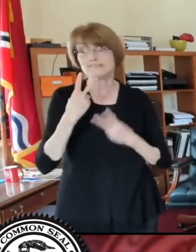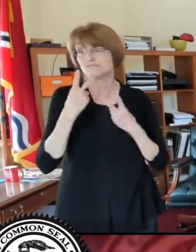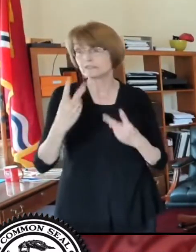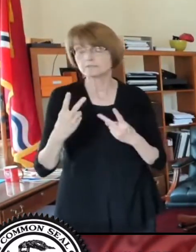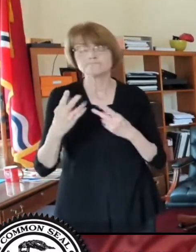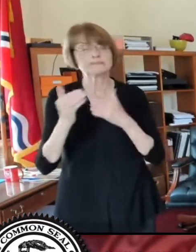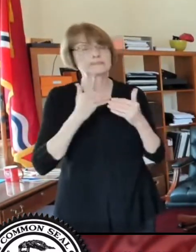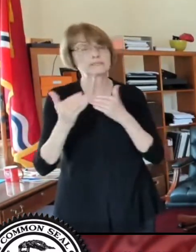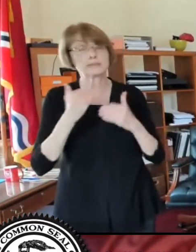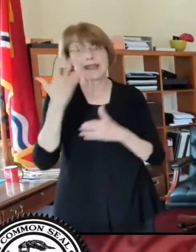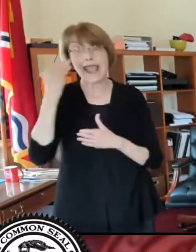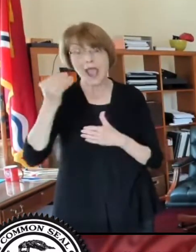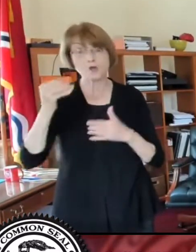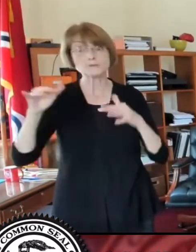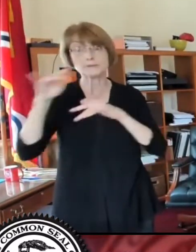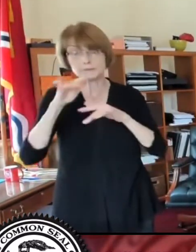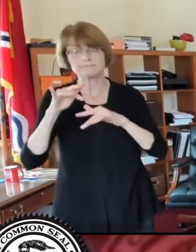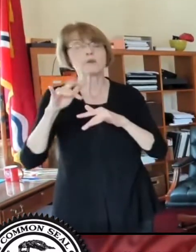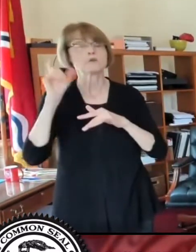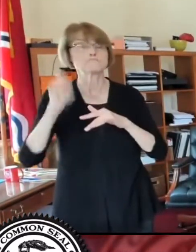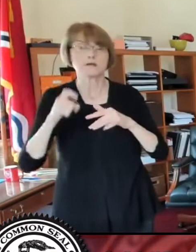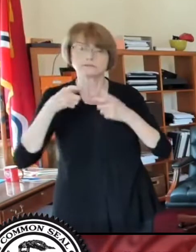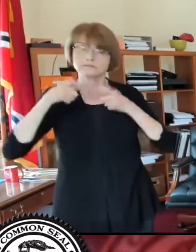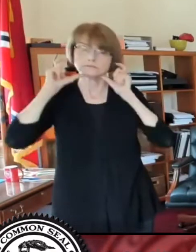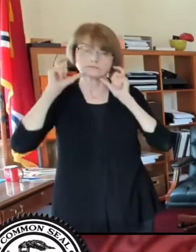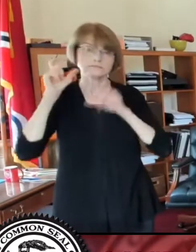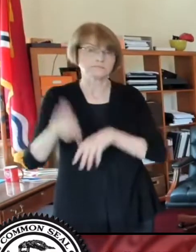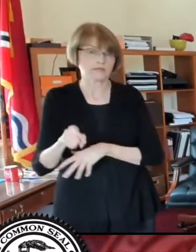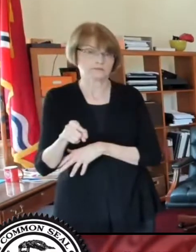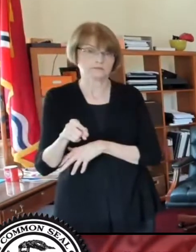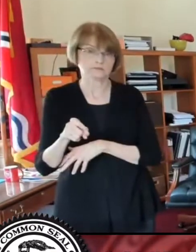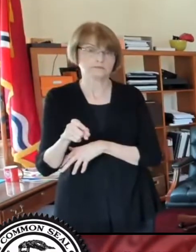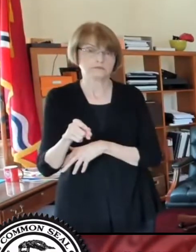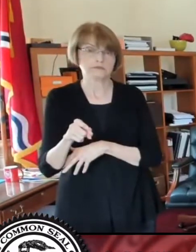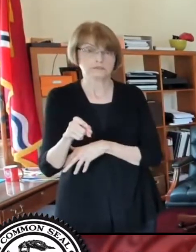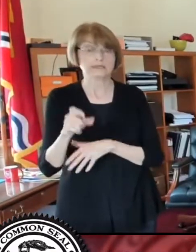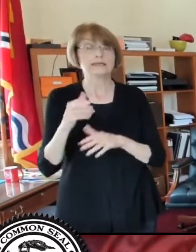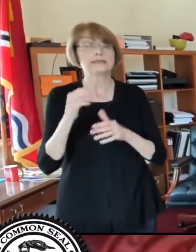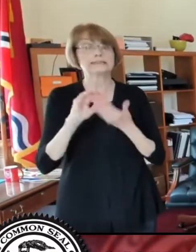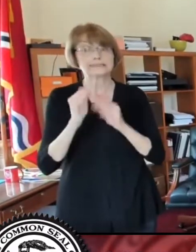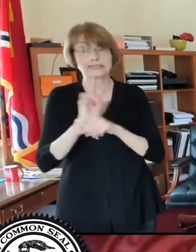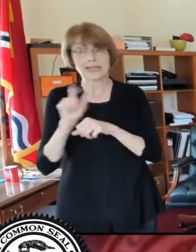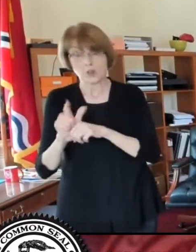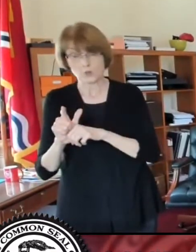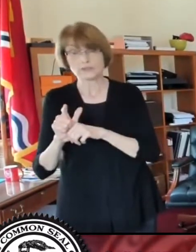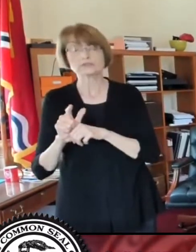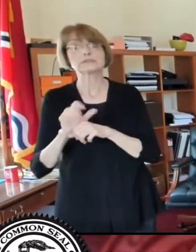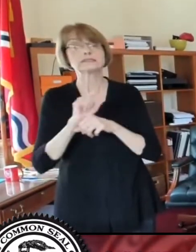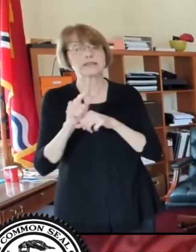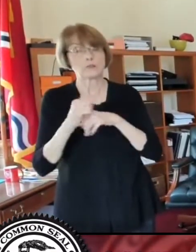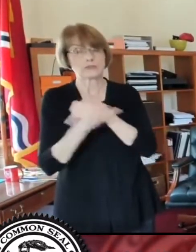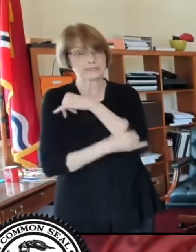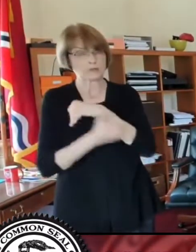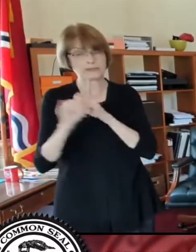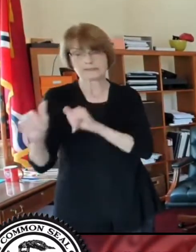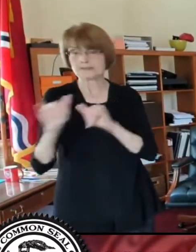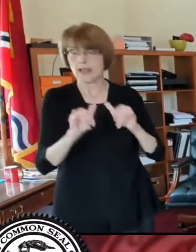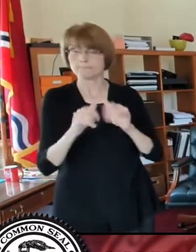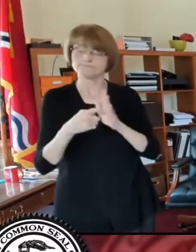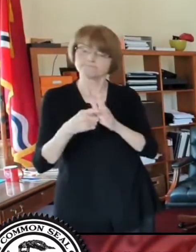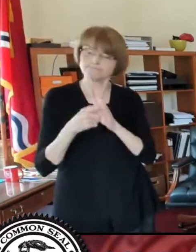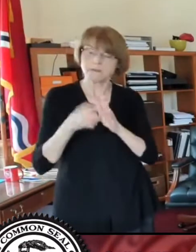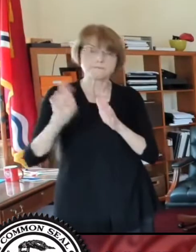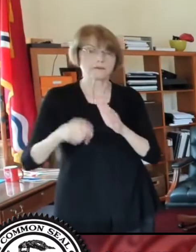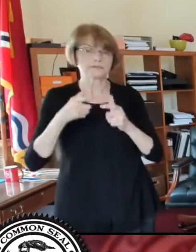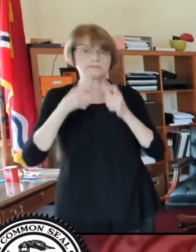places, you must wear a mask. That is true in the city of St. Louis and in St. Louis County. You know,